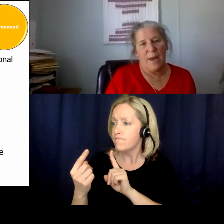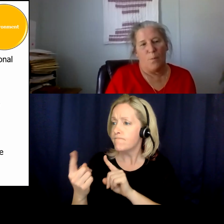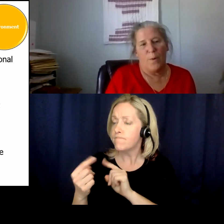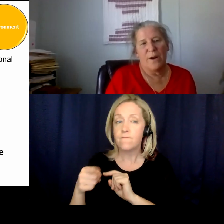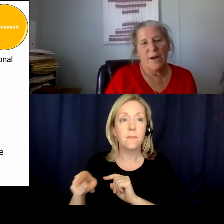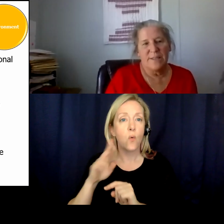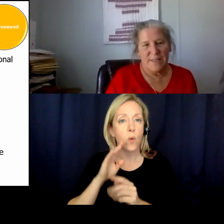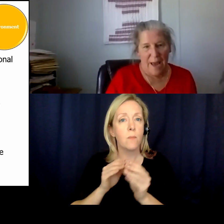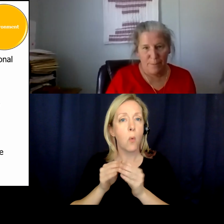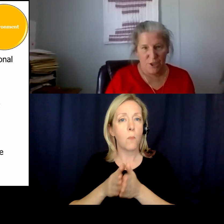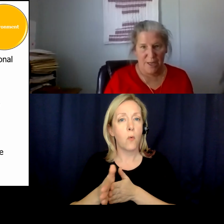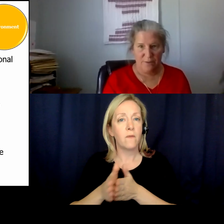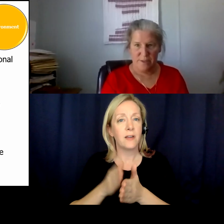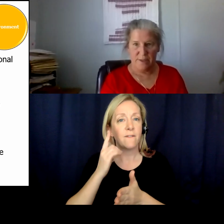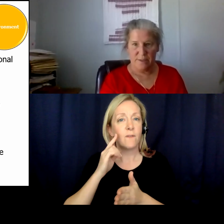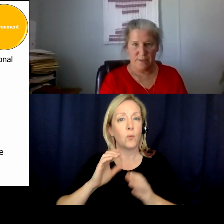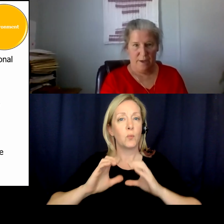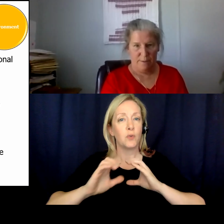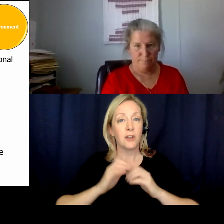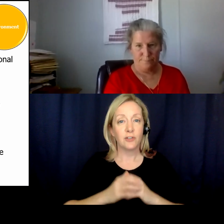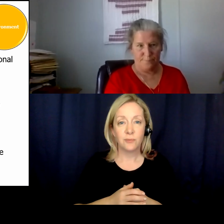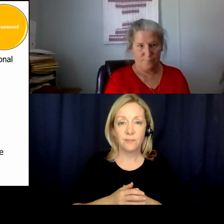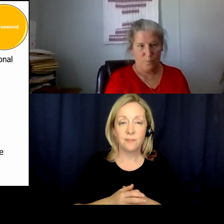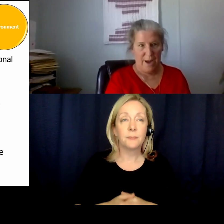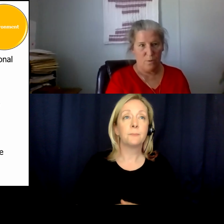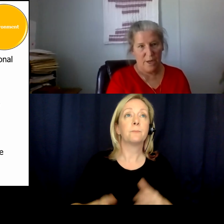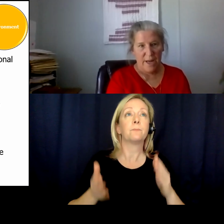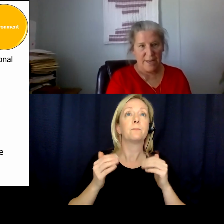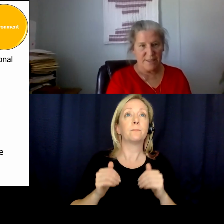So then when we're establishing, this is,